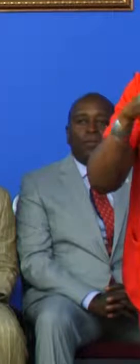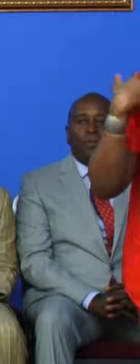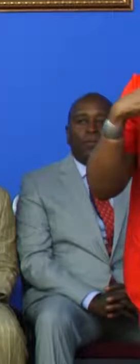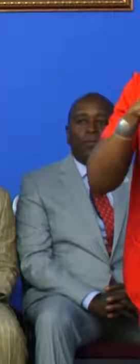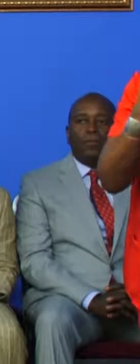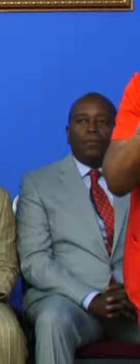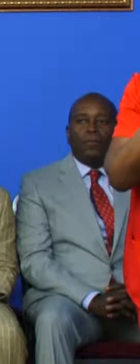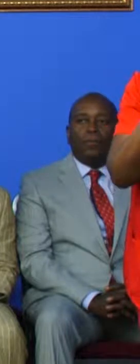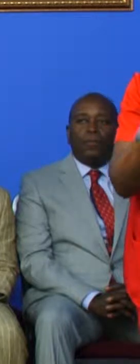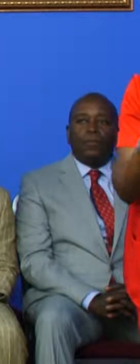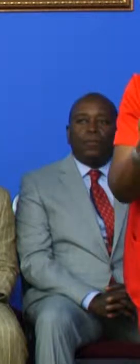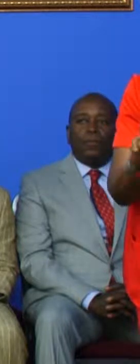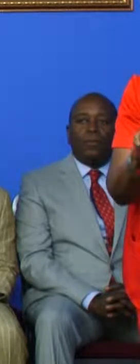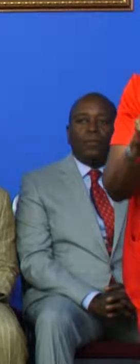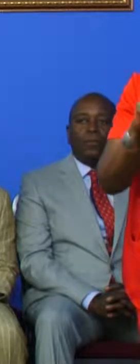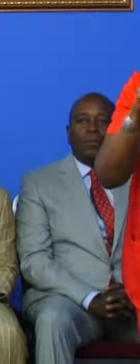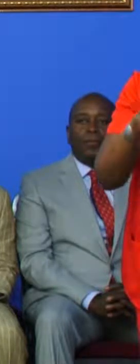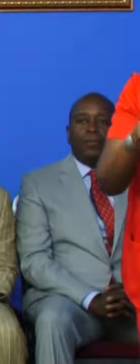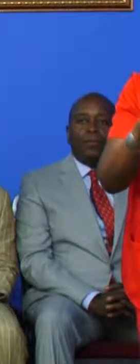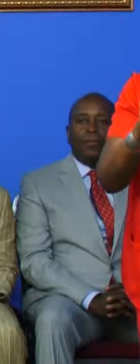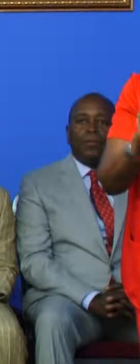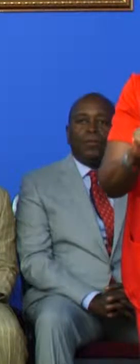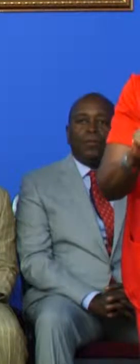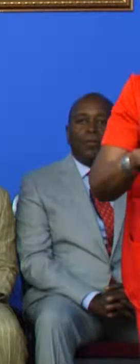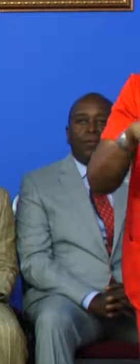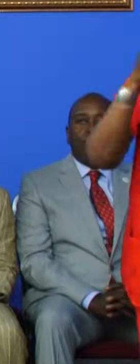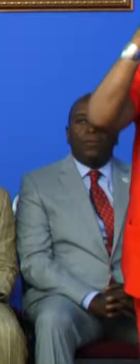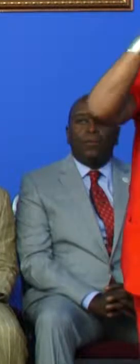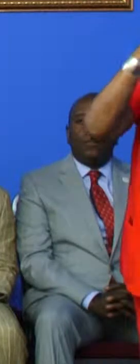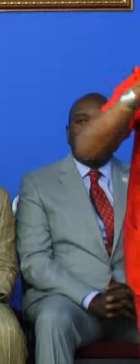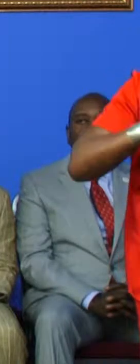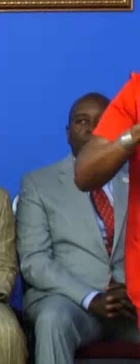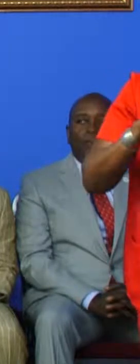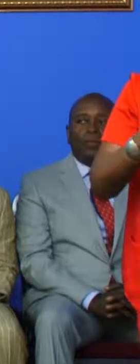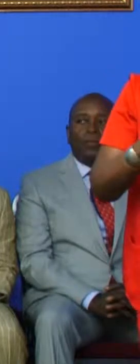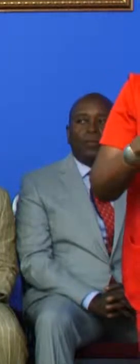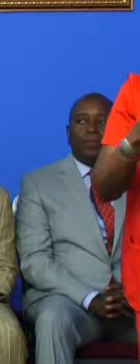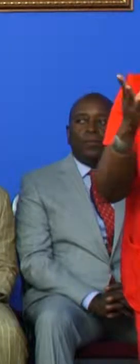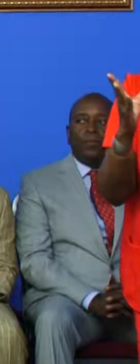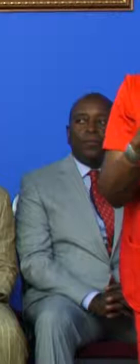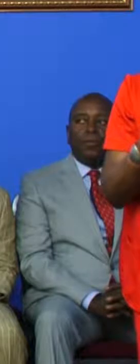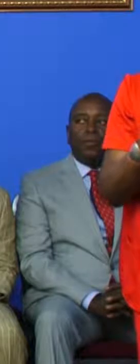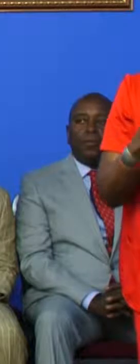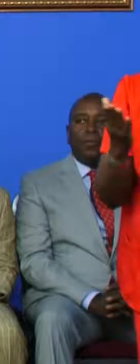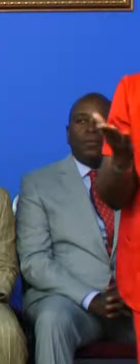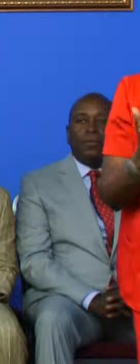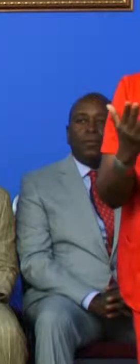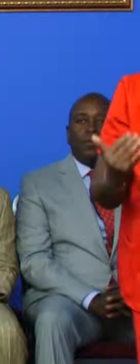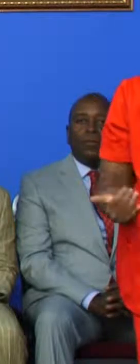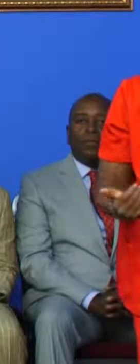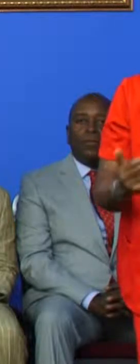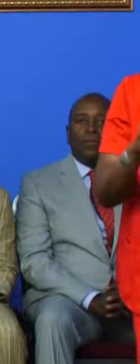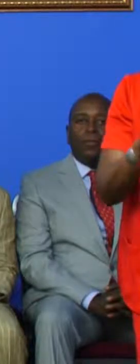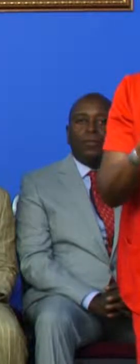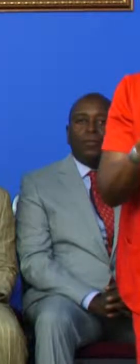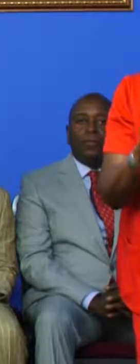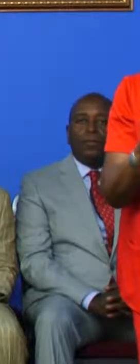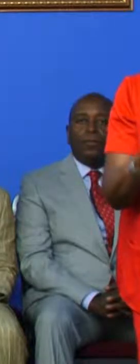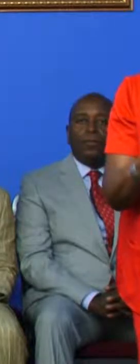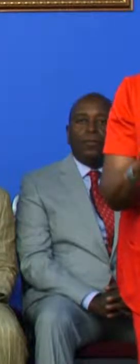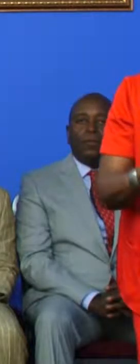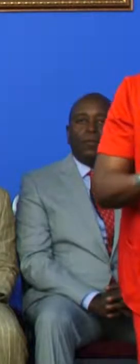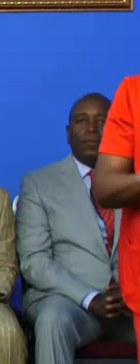nanyouthhuddle@gmail.com. The Men's Auxiliary will meet here at the House of Justice at 11:30 today. The National Action Network Sports